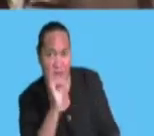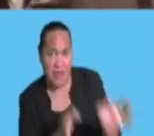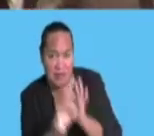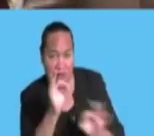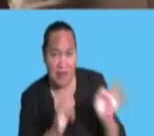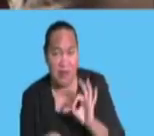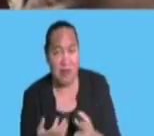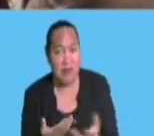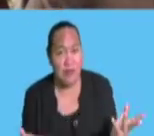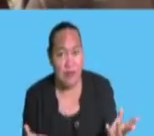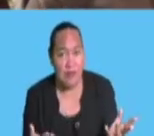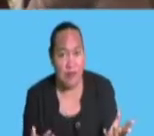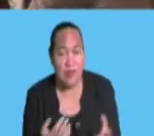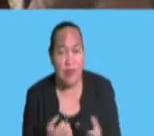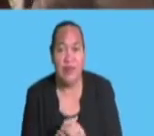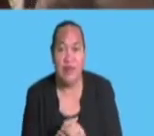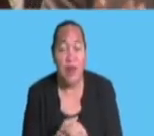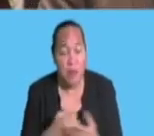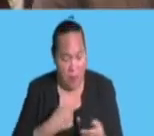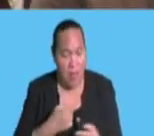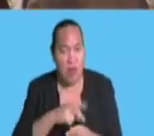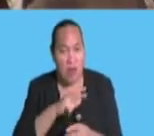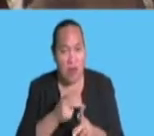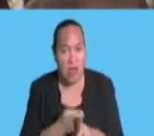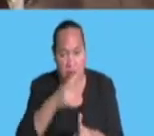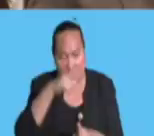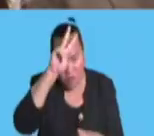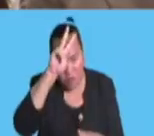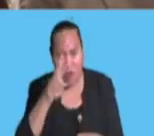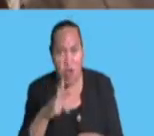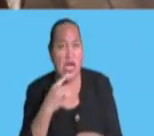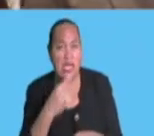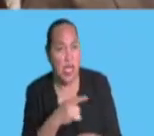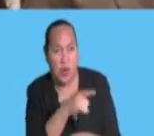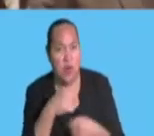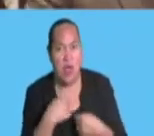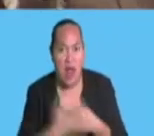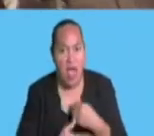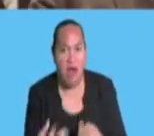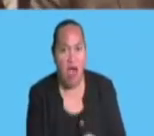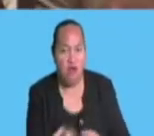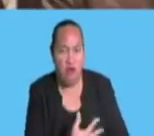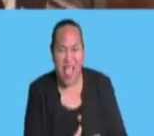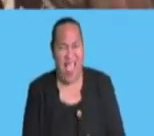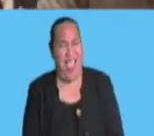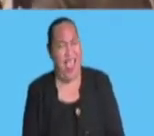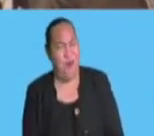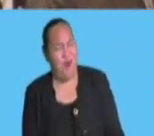Honorable Korlavisau, and also me, since I'm a Kandavuan, did not influence the architect of the budget. Come on. Bollocks,